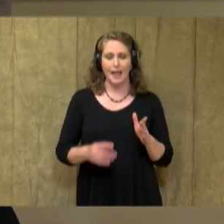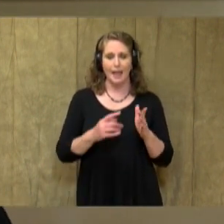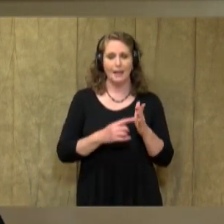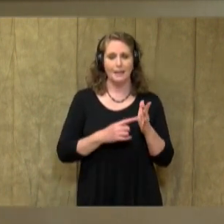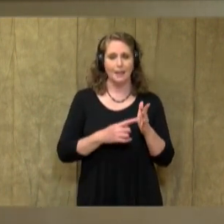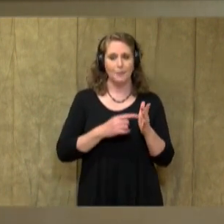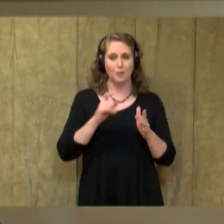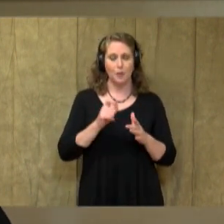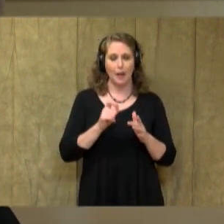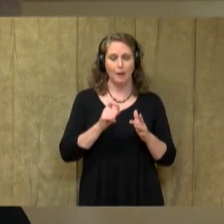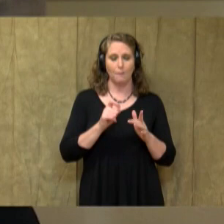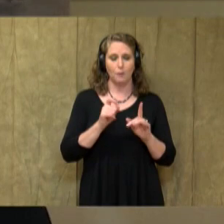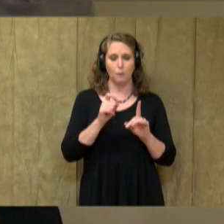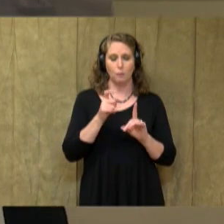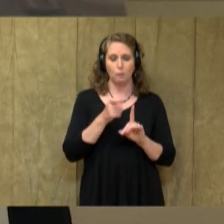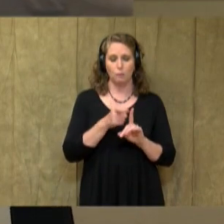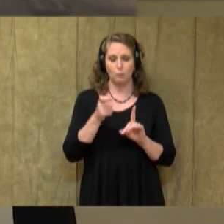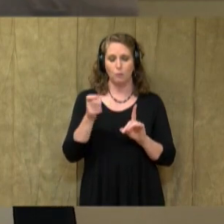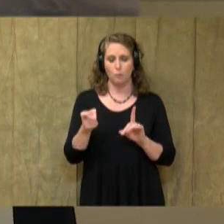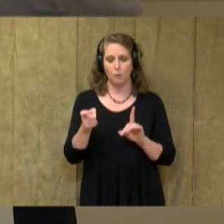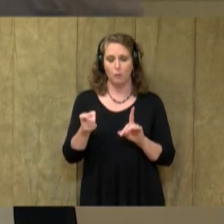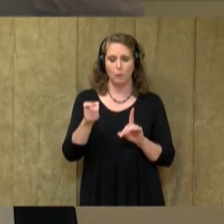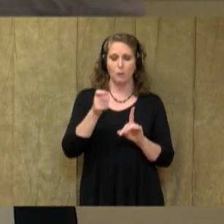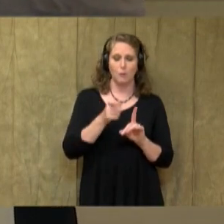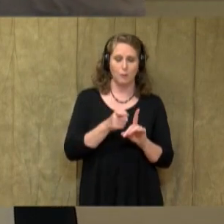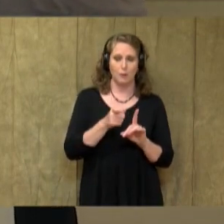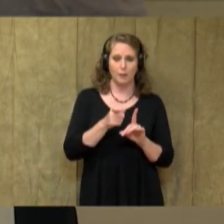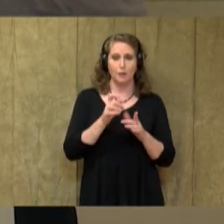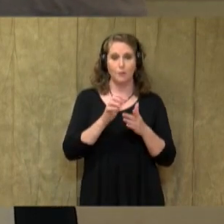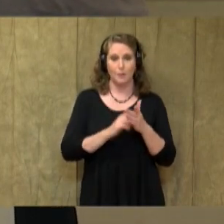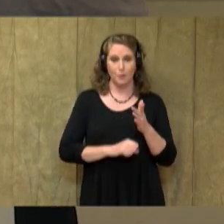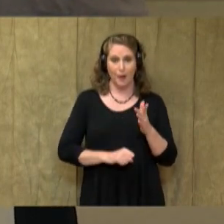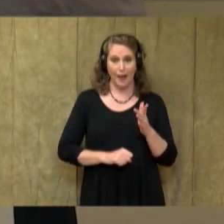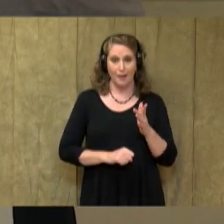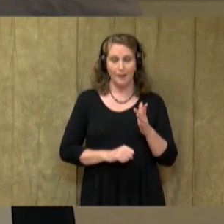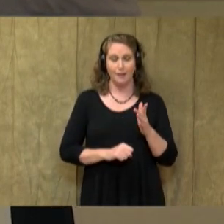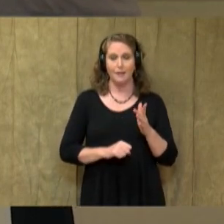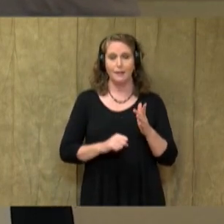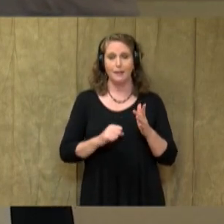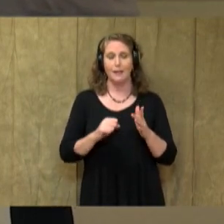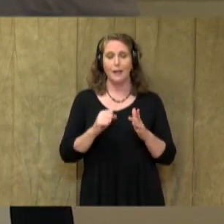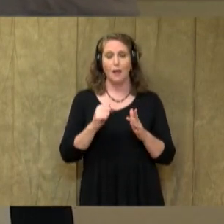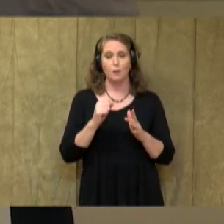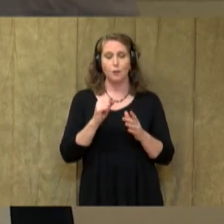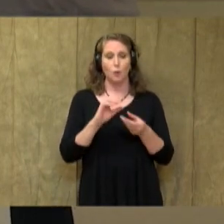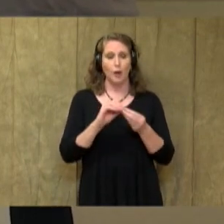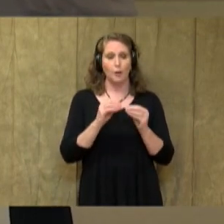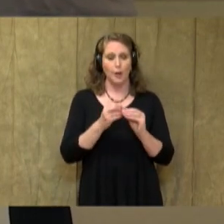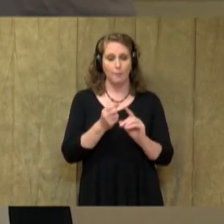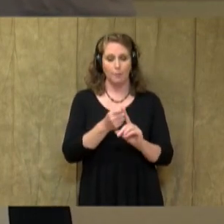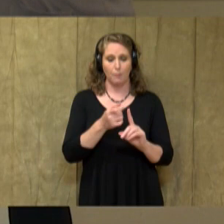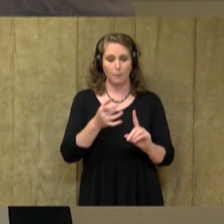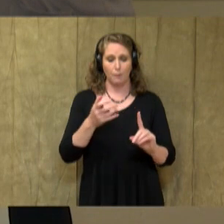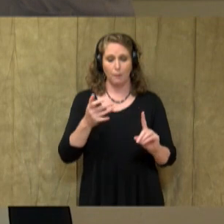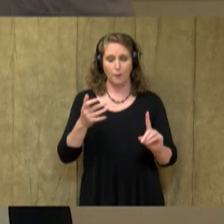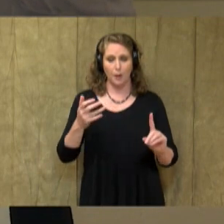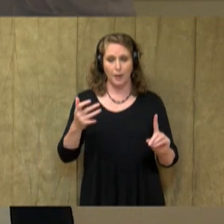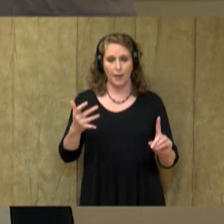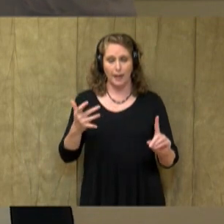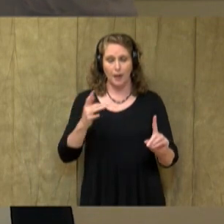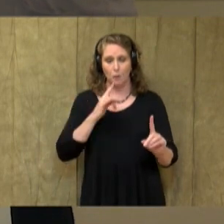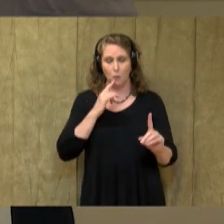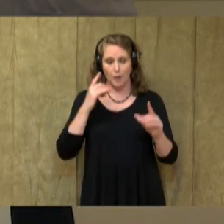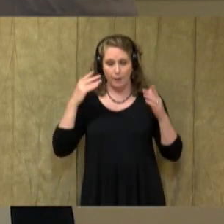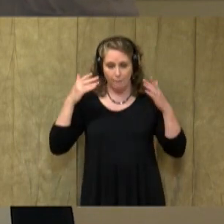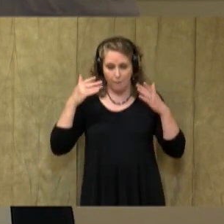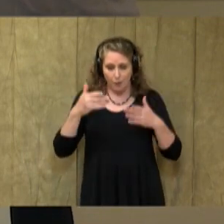Sometimes you have to regroup to subtract 3-digit numbers. So look up here, they're going to break apart our numbers and let us really